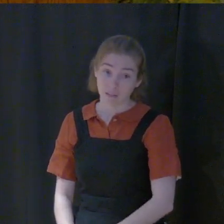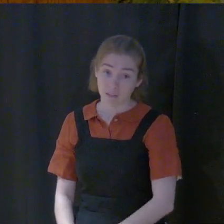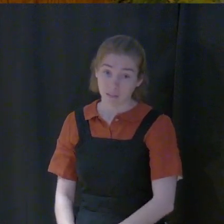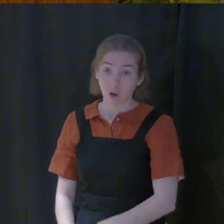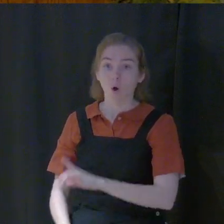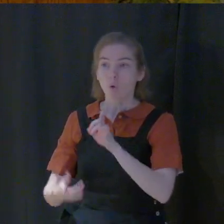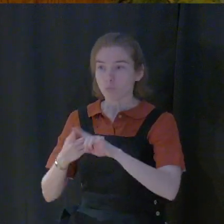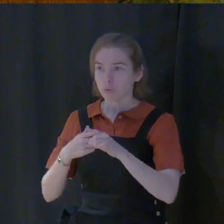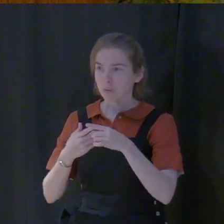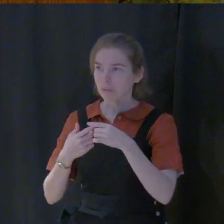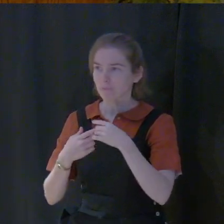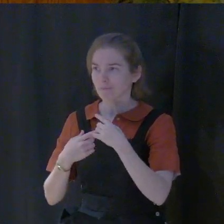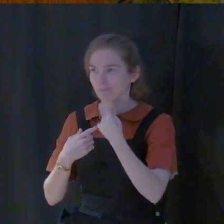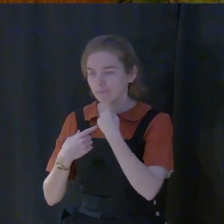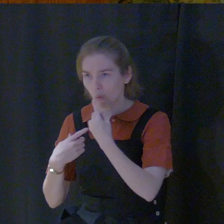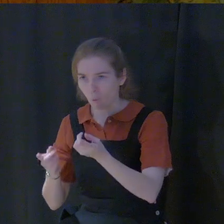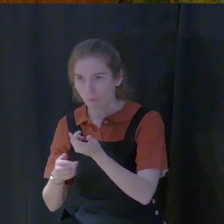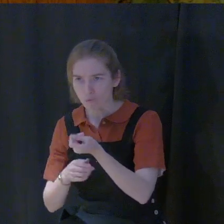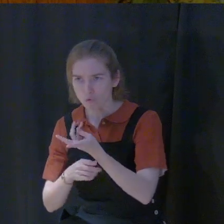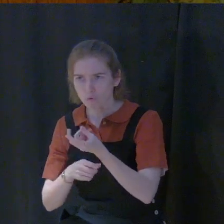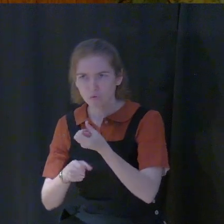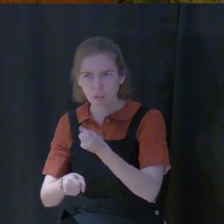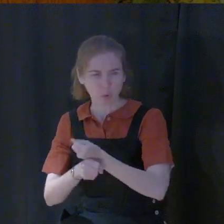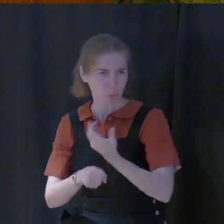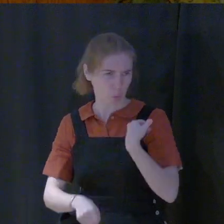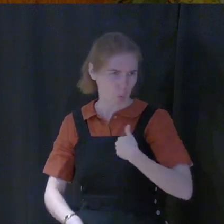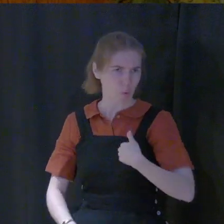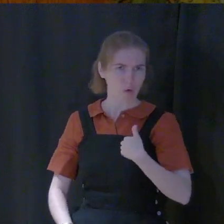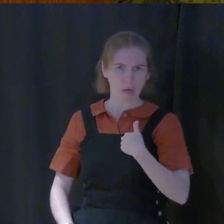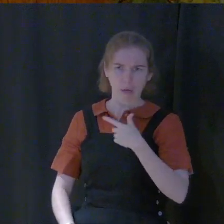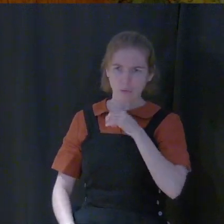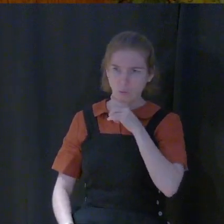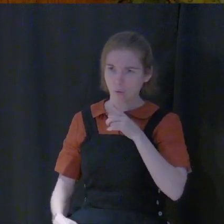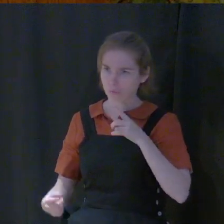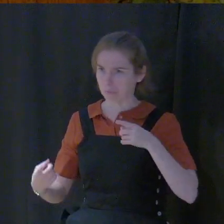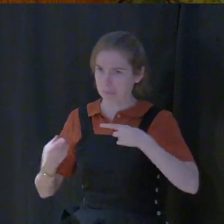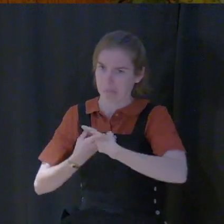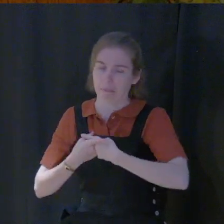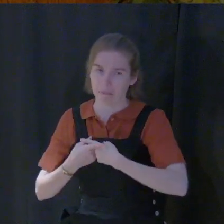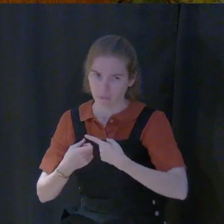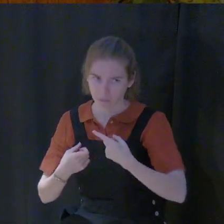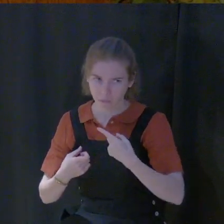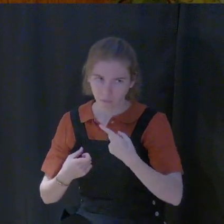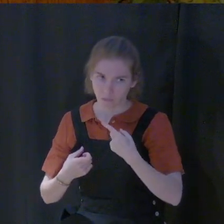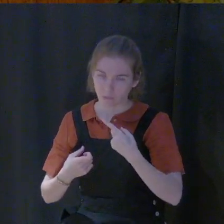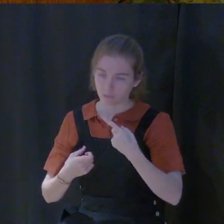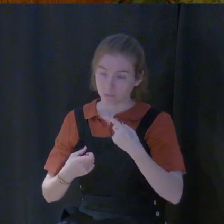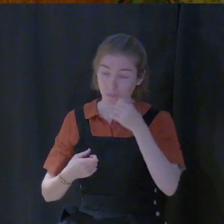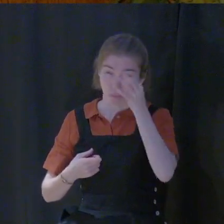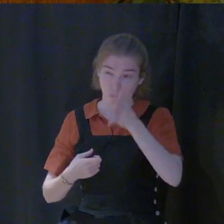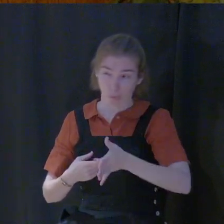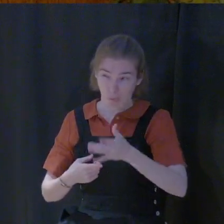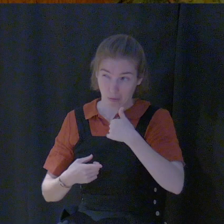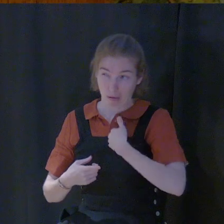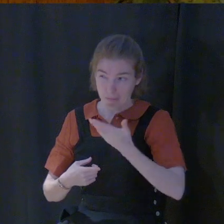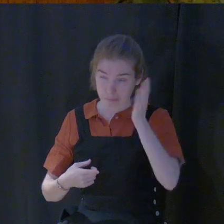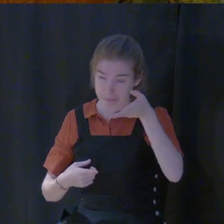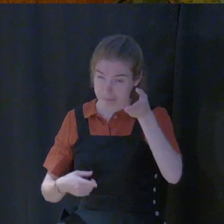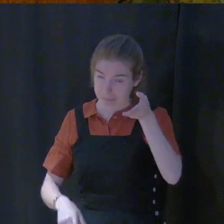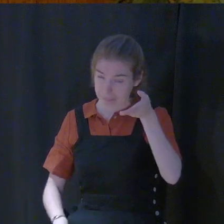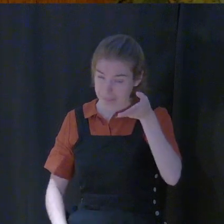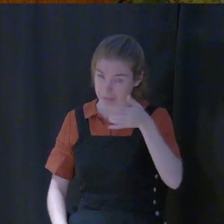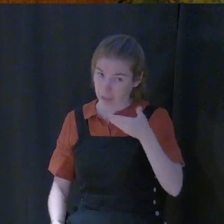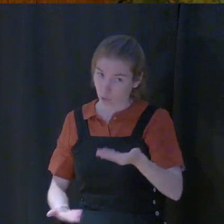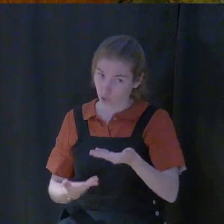When I gave it several years ago, I will admit that it was the most controversial sermon message I ever gave in this church.